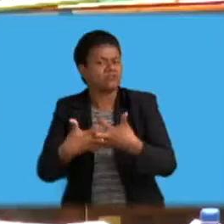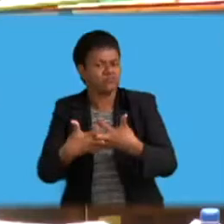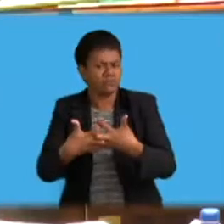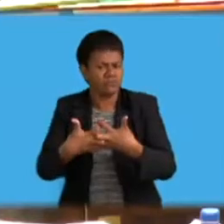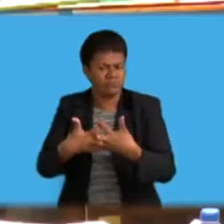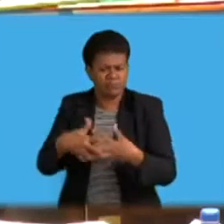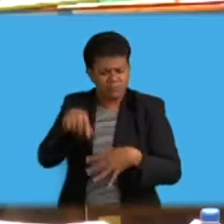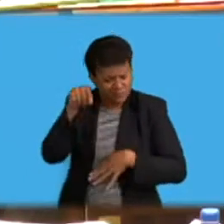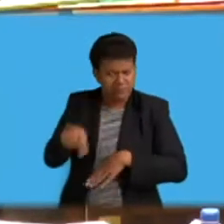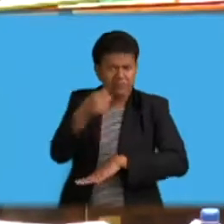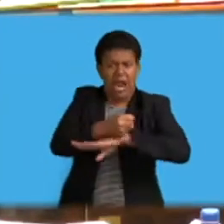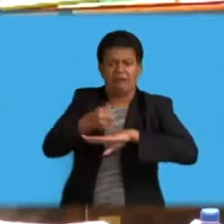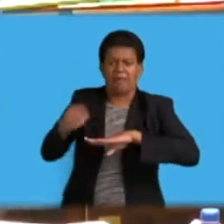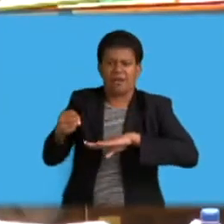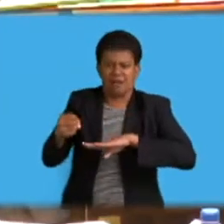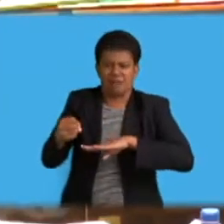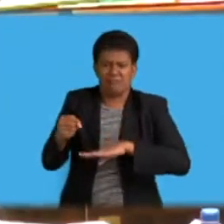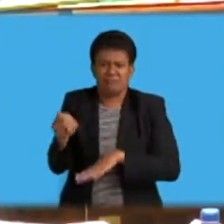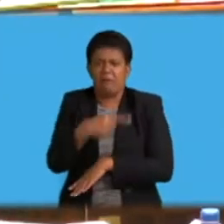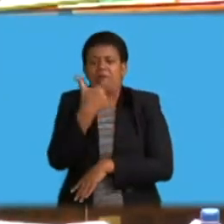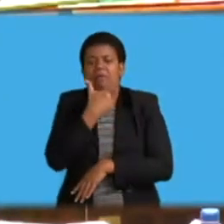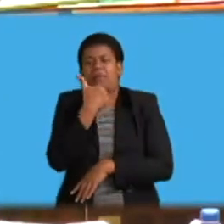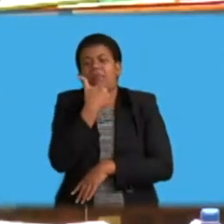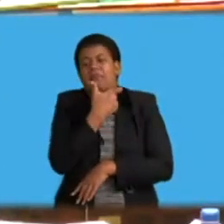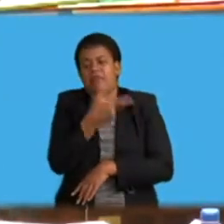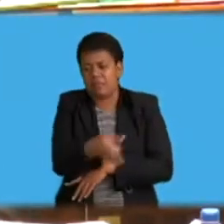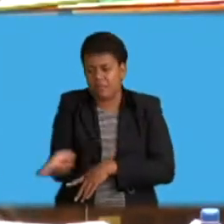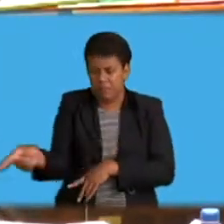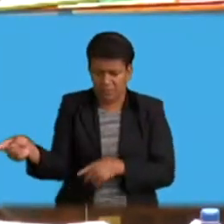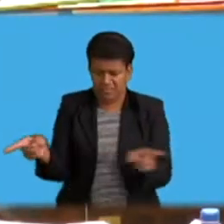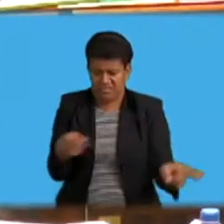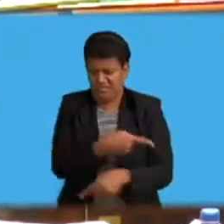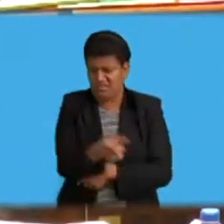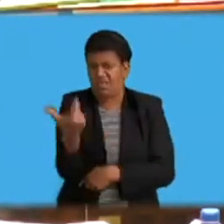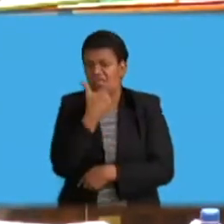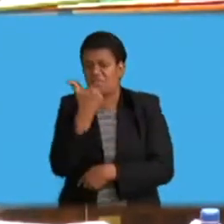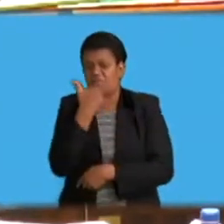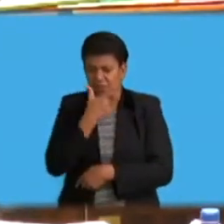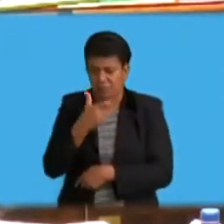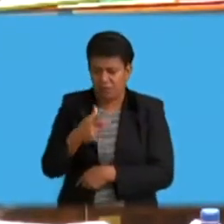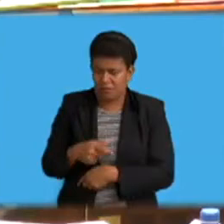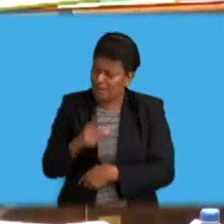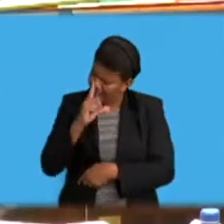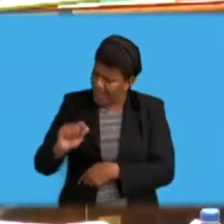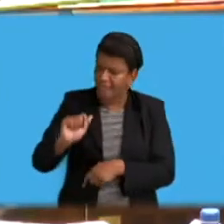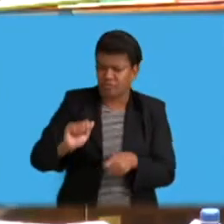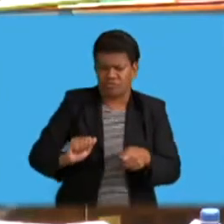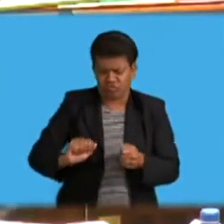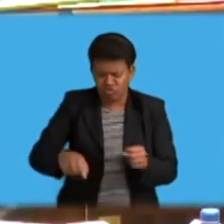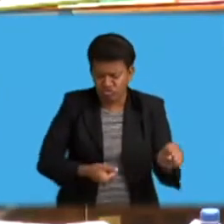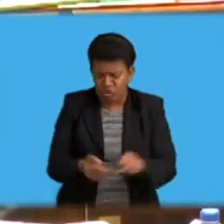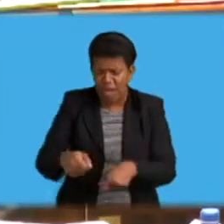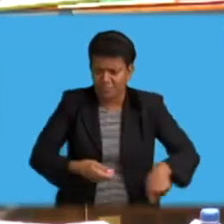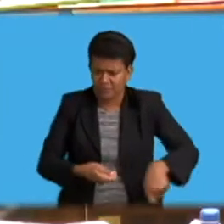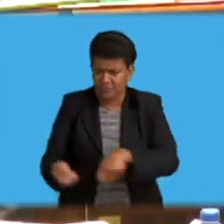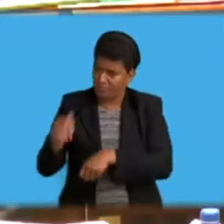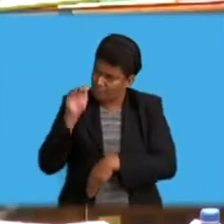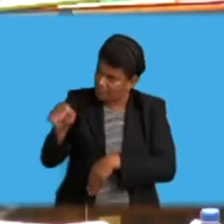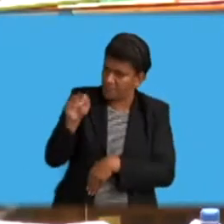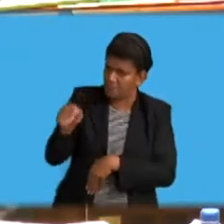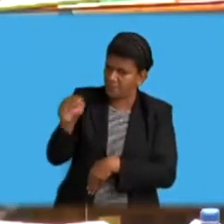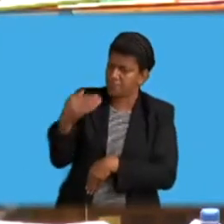These ministerial statements are nothing but campaign strategies, Honorable Deputy Speaker, and I urge the minister to put his